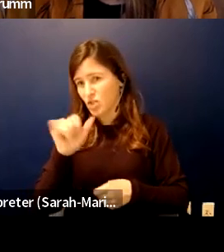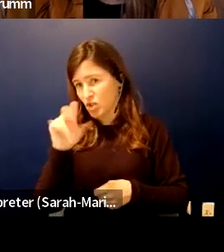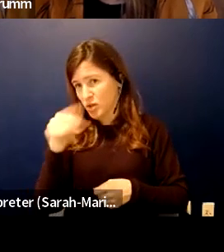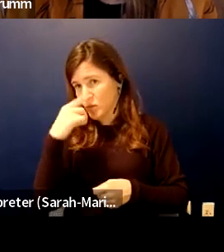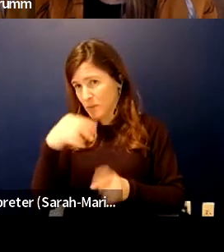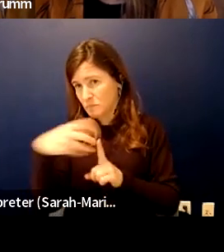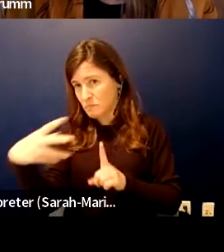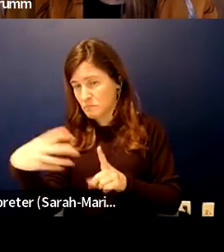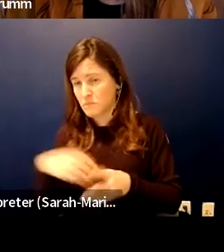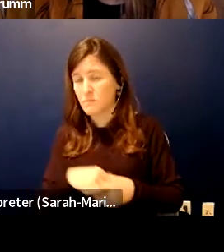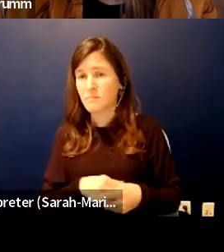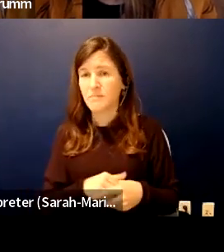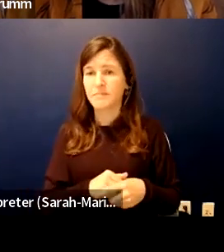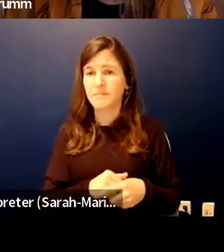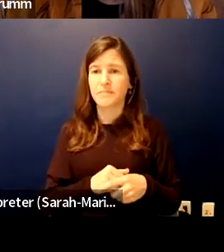that.